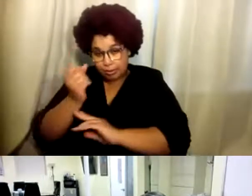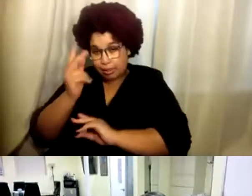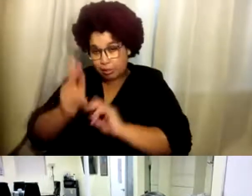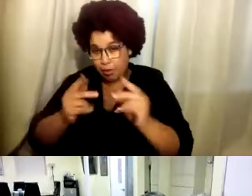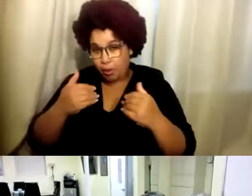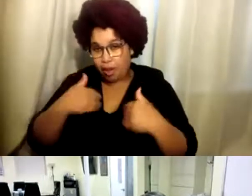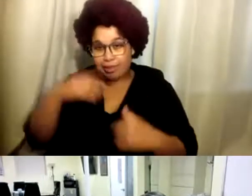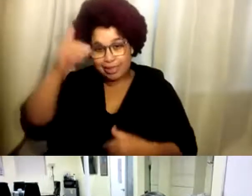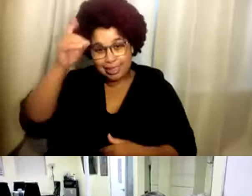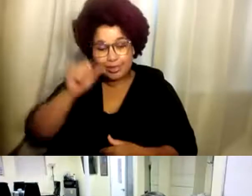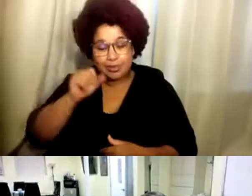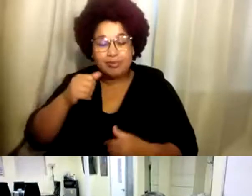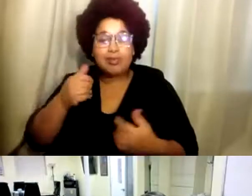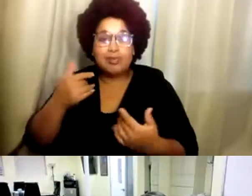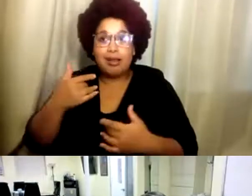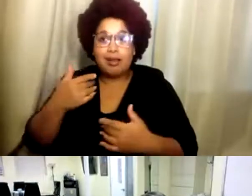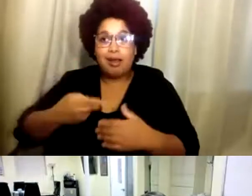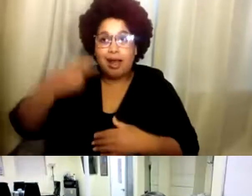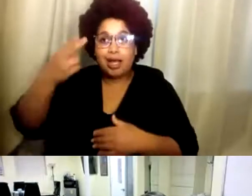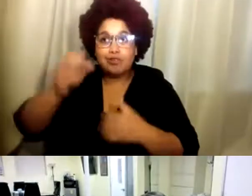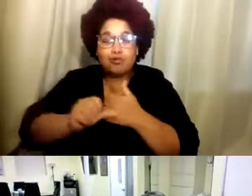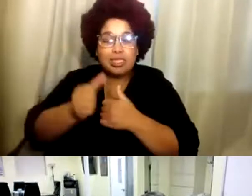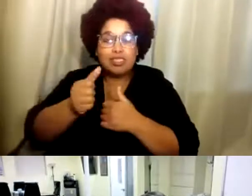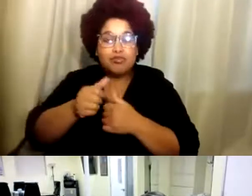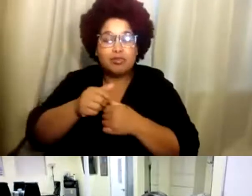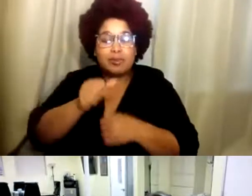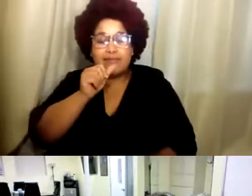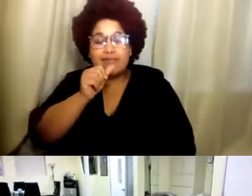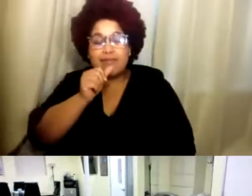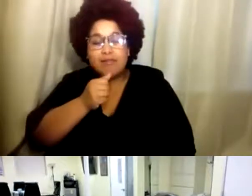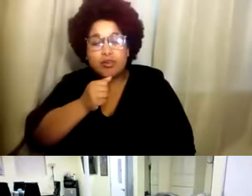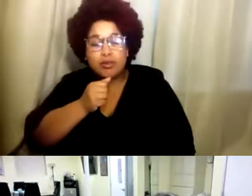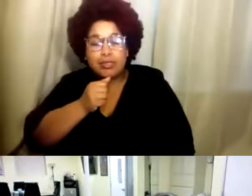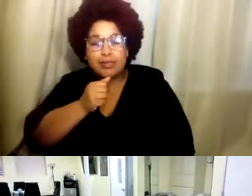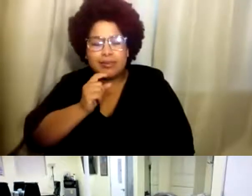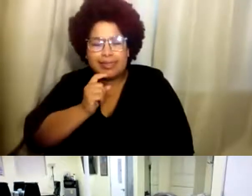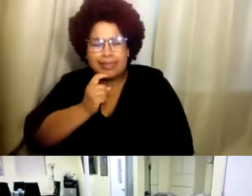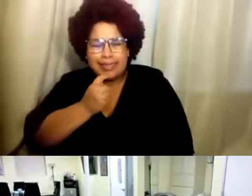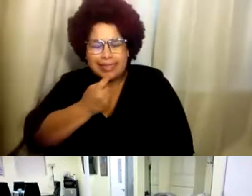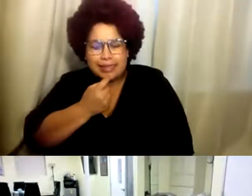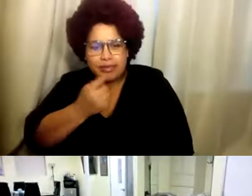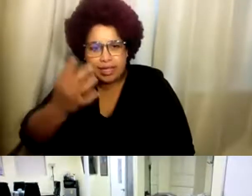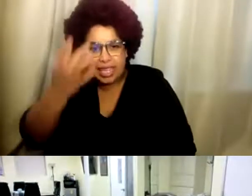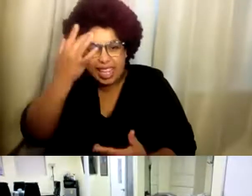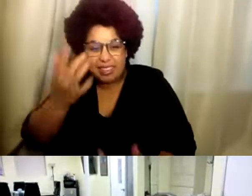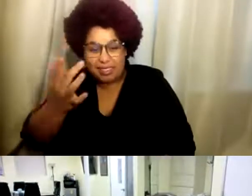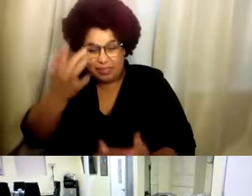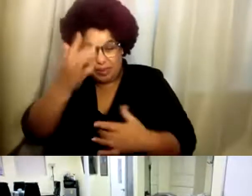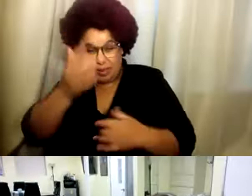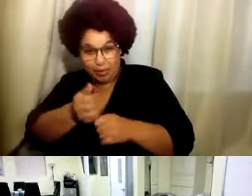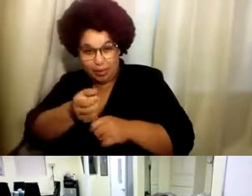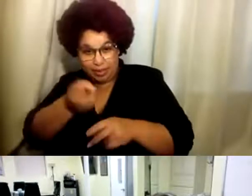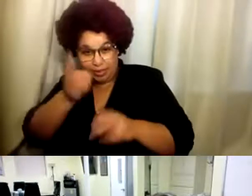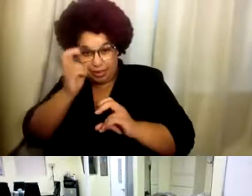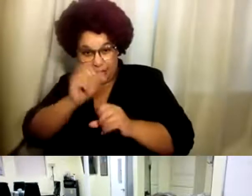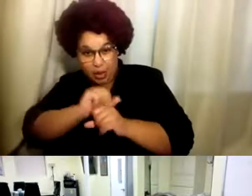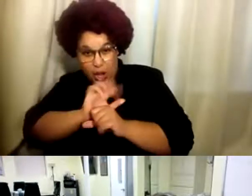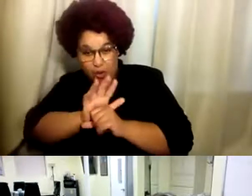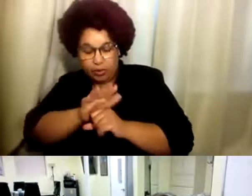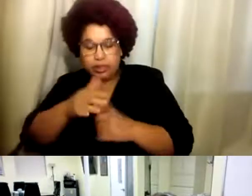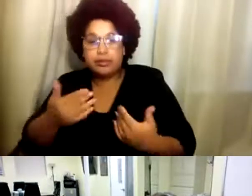for suffering from severe illness if they get infected with COVID.